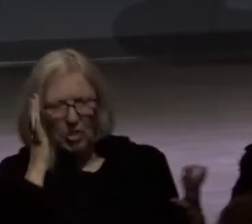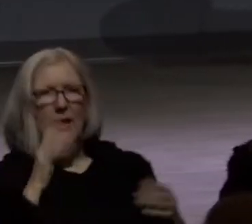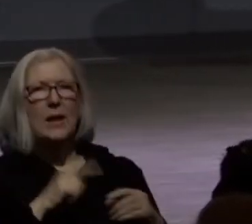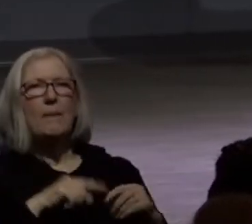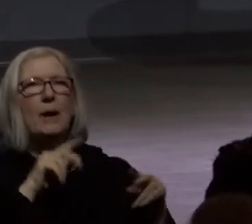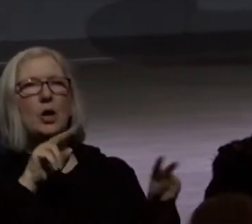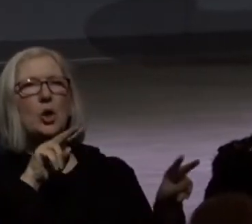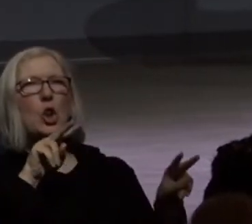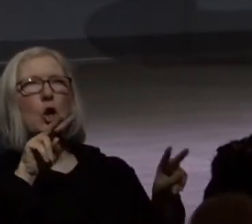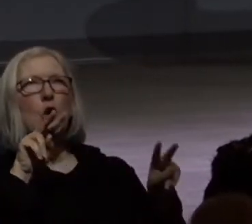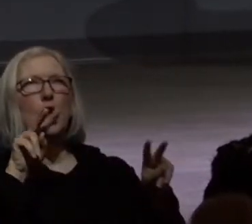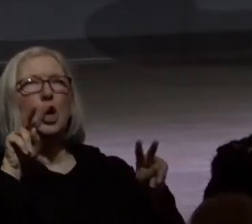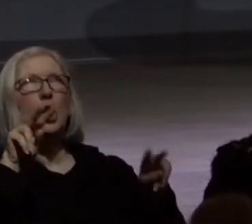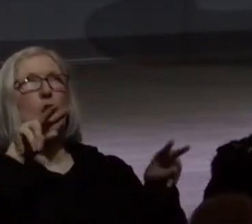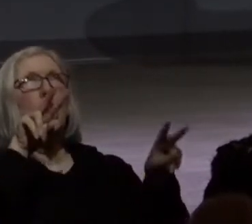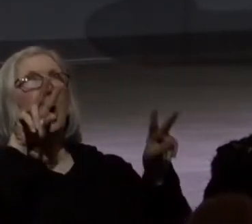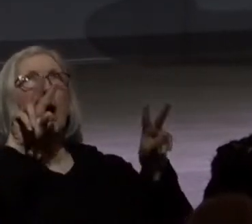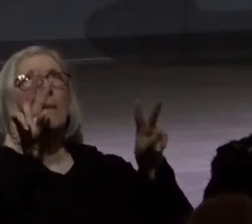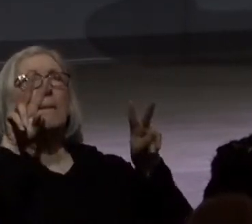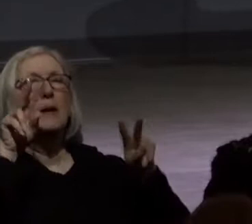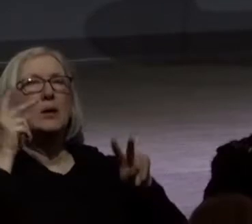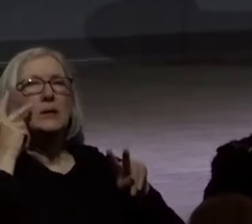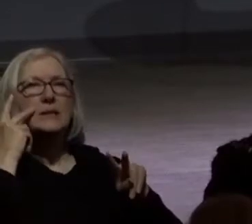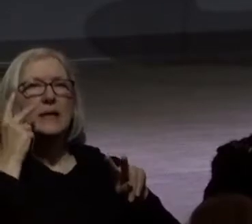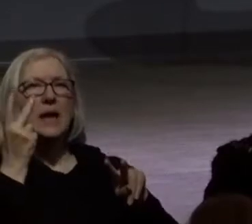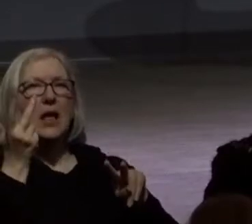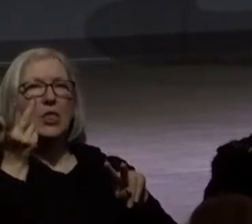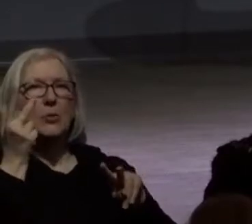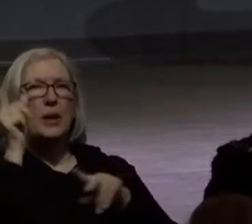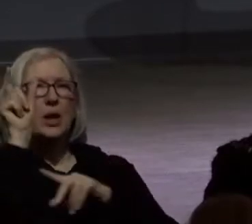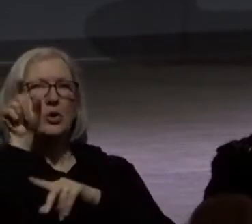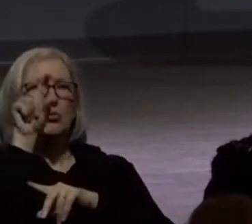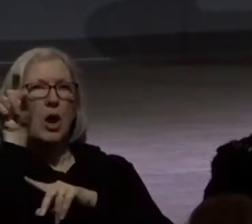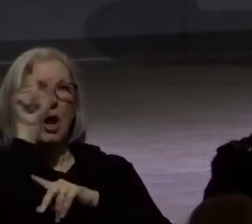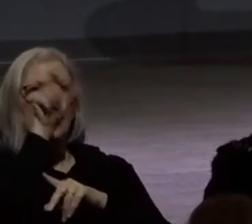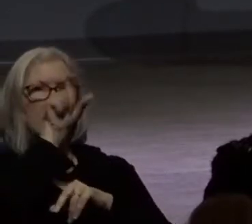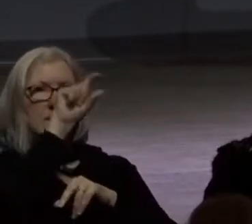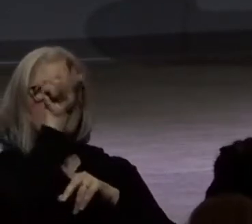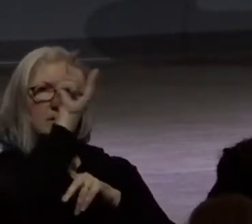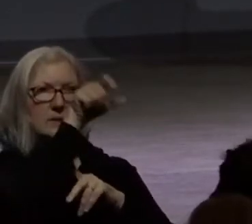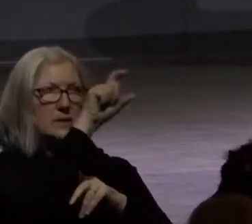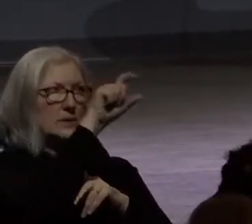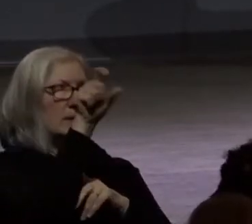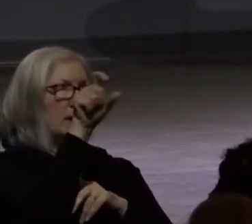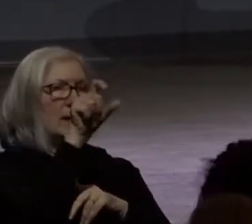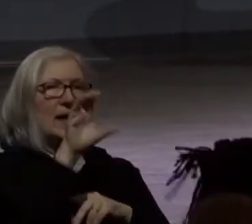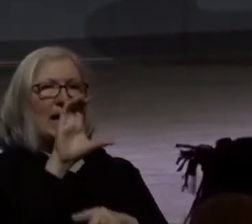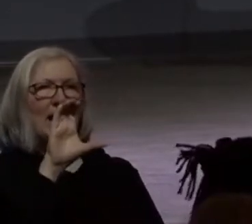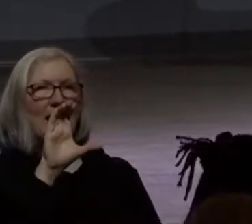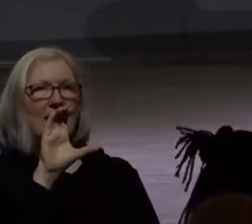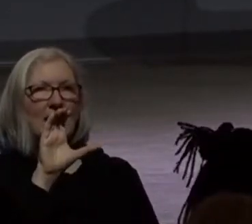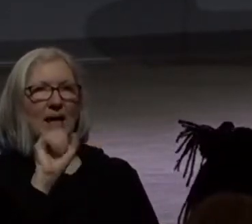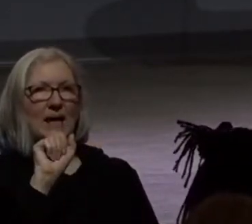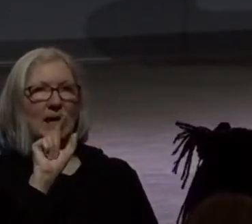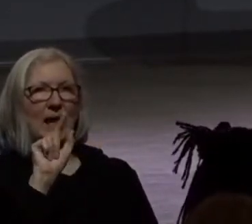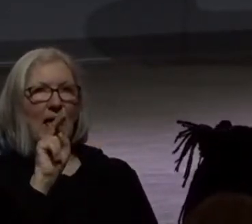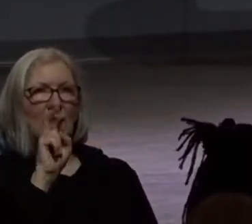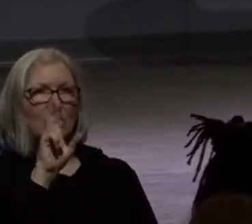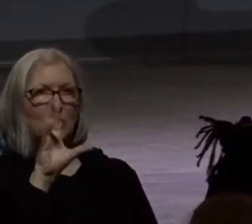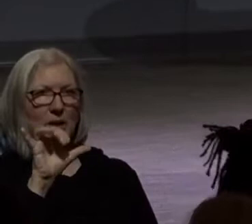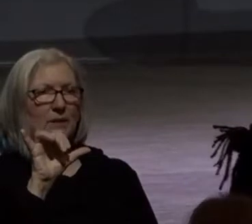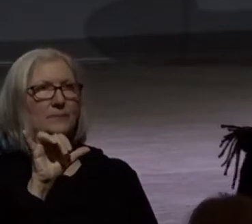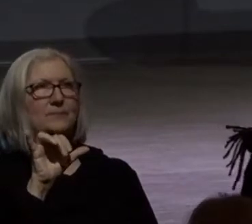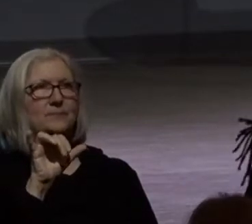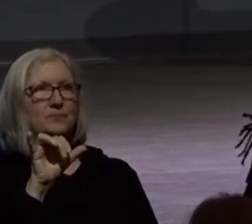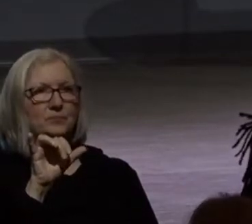look up, what you're going to see is you're going to see the three crosses of Calvary. Calvary is the name of the hill where Jesus was crucified,